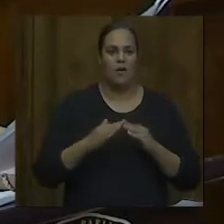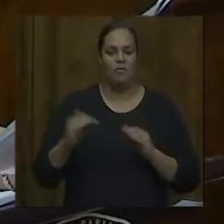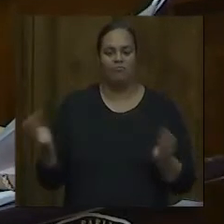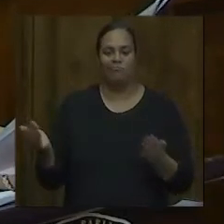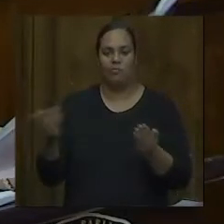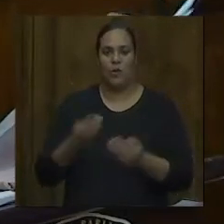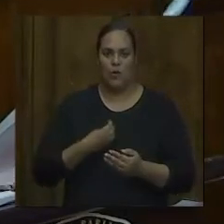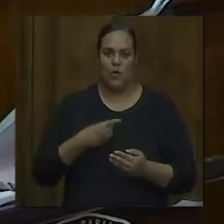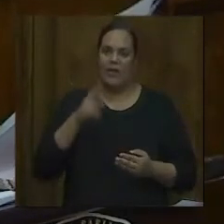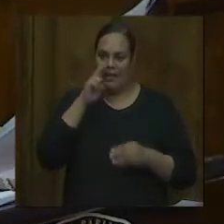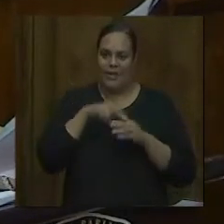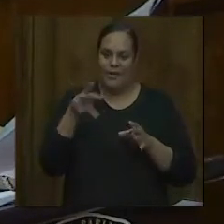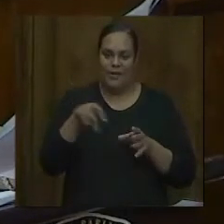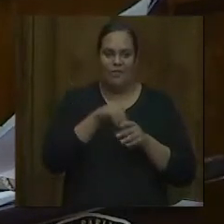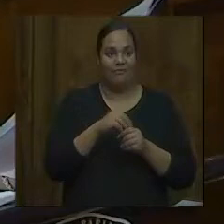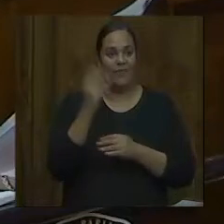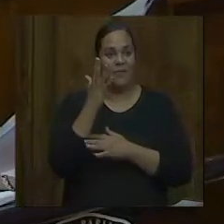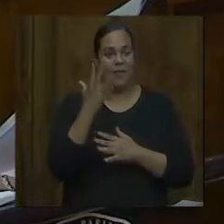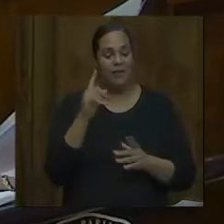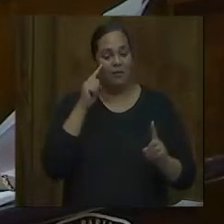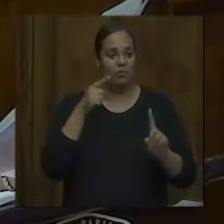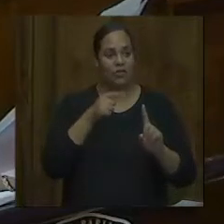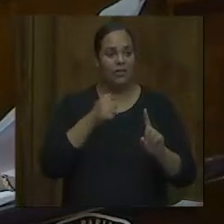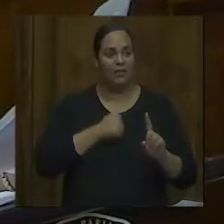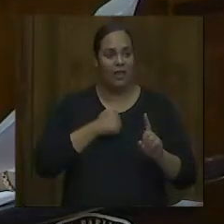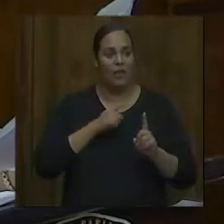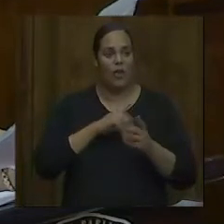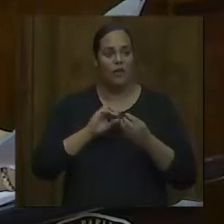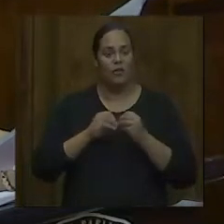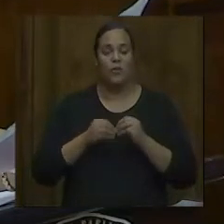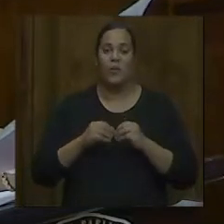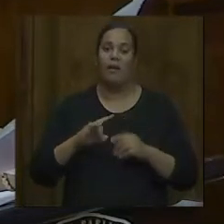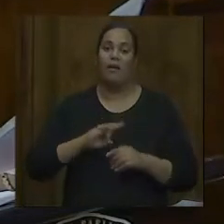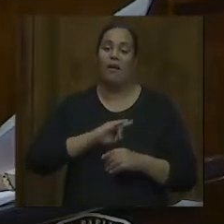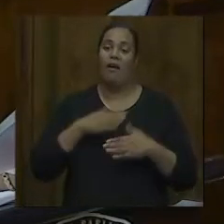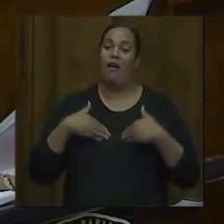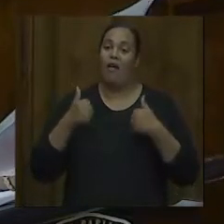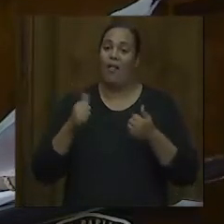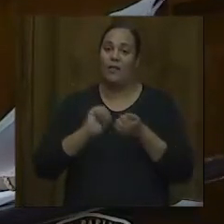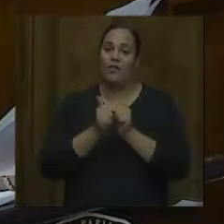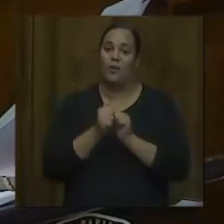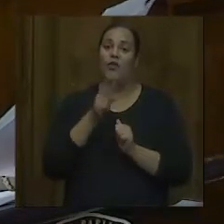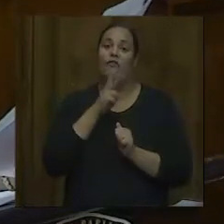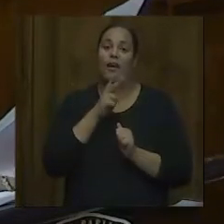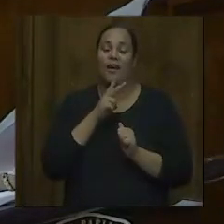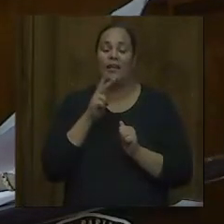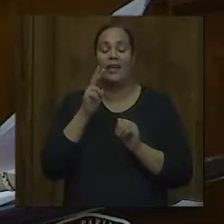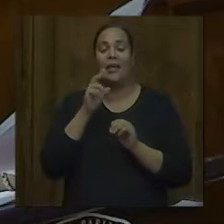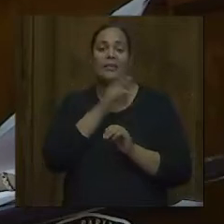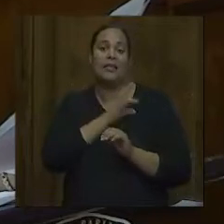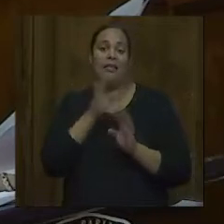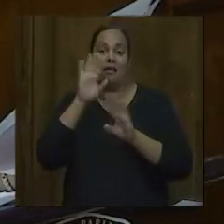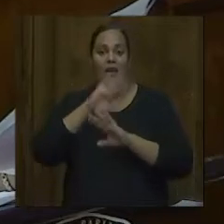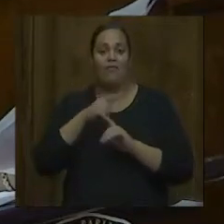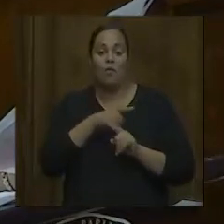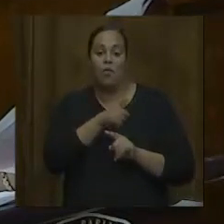encourage youth to join. Speaker, the objective here was to create a healthy sporting alternative on a Friday and Saturday night to